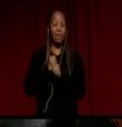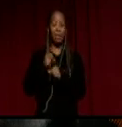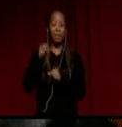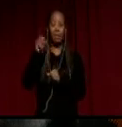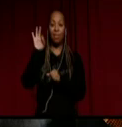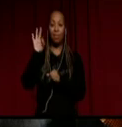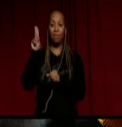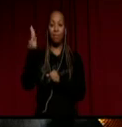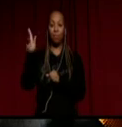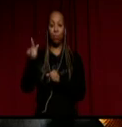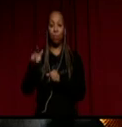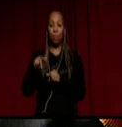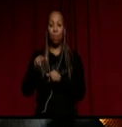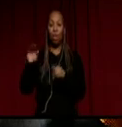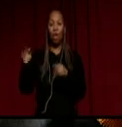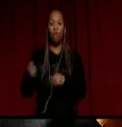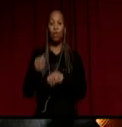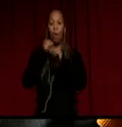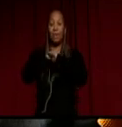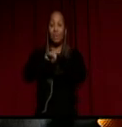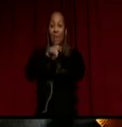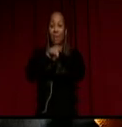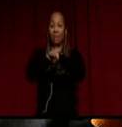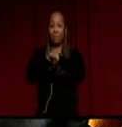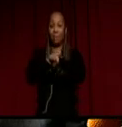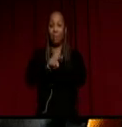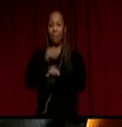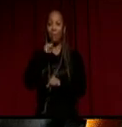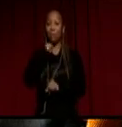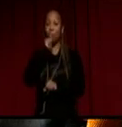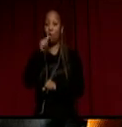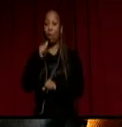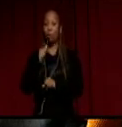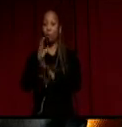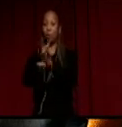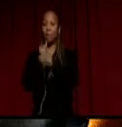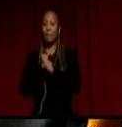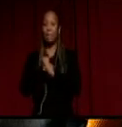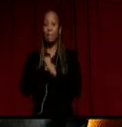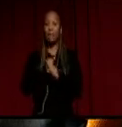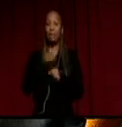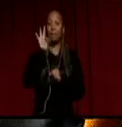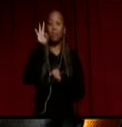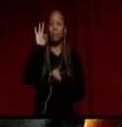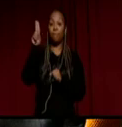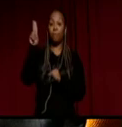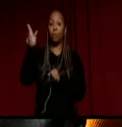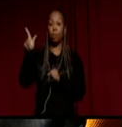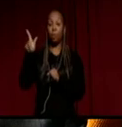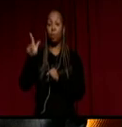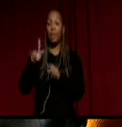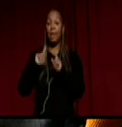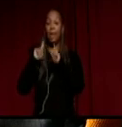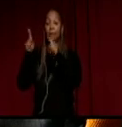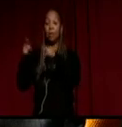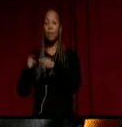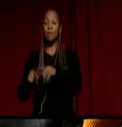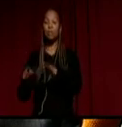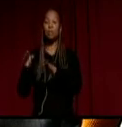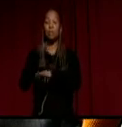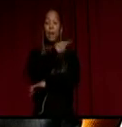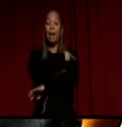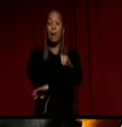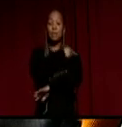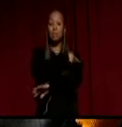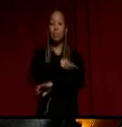then you're protected against the flu. If you don't, you can develop the flu, the regular flu, and go into a healthcare facility,